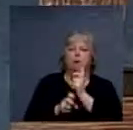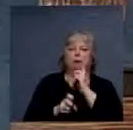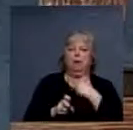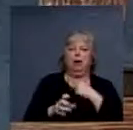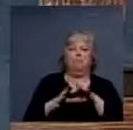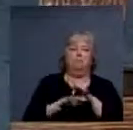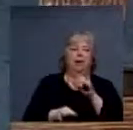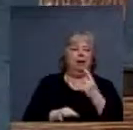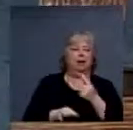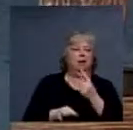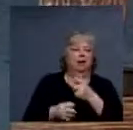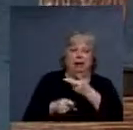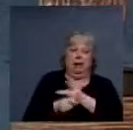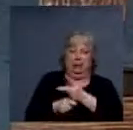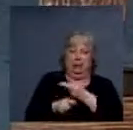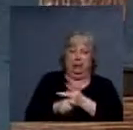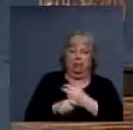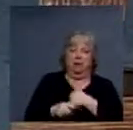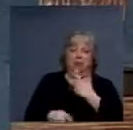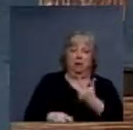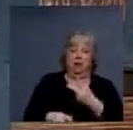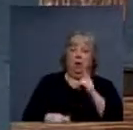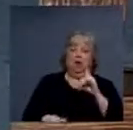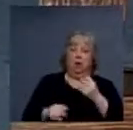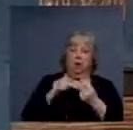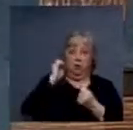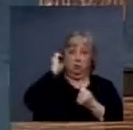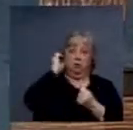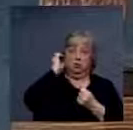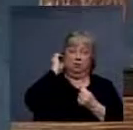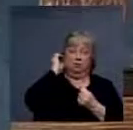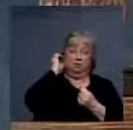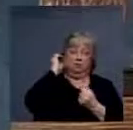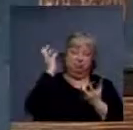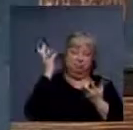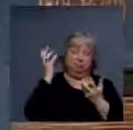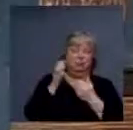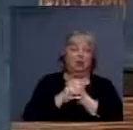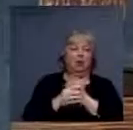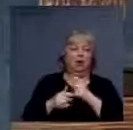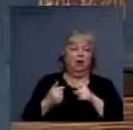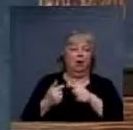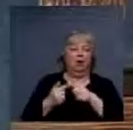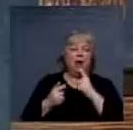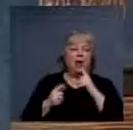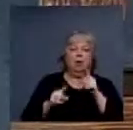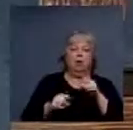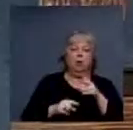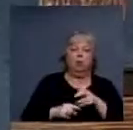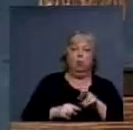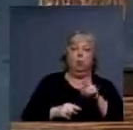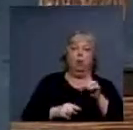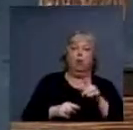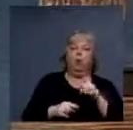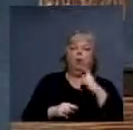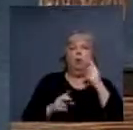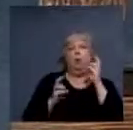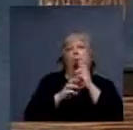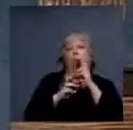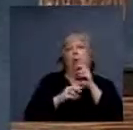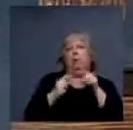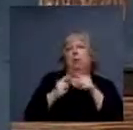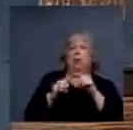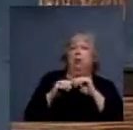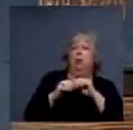find someone to keep my dogs, because I do have 3. And when I go to board somewhere, I'm always worried about how they're going to be